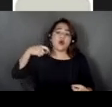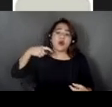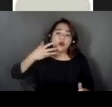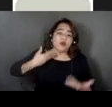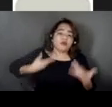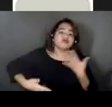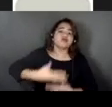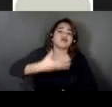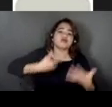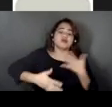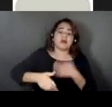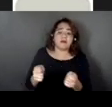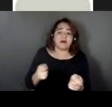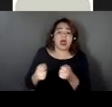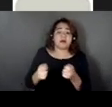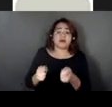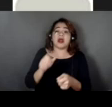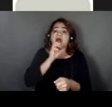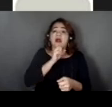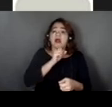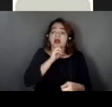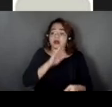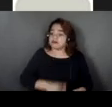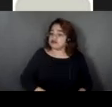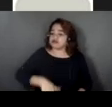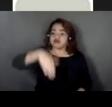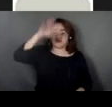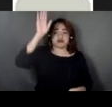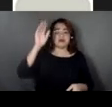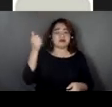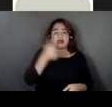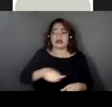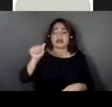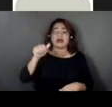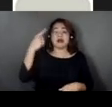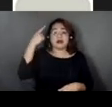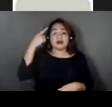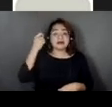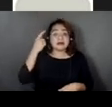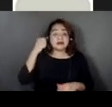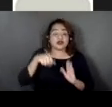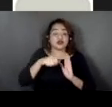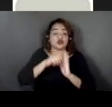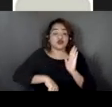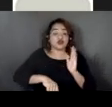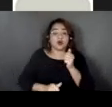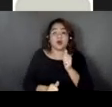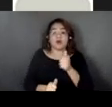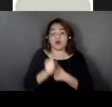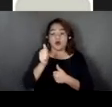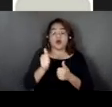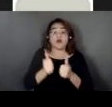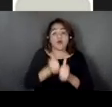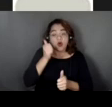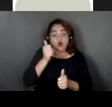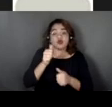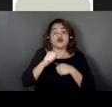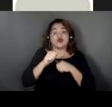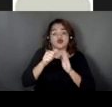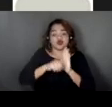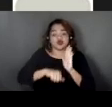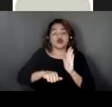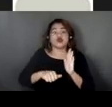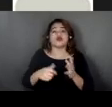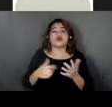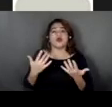spectrum. And, obviously for surgeries, for most surgeries, we do wait until they've